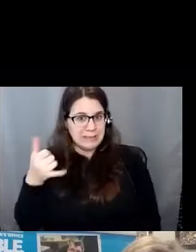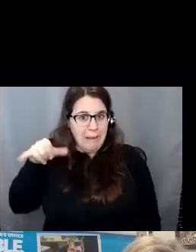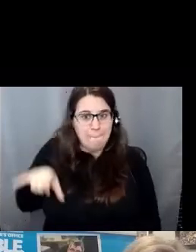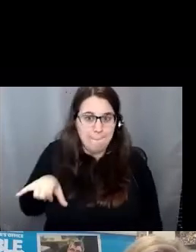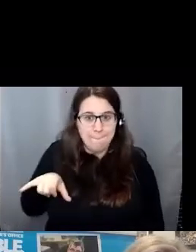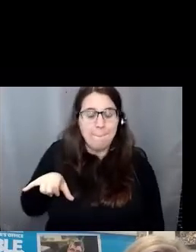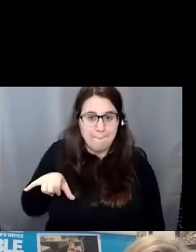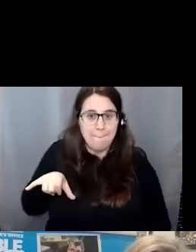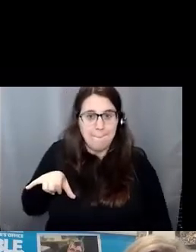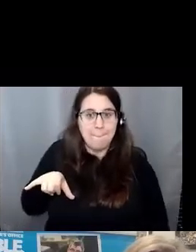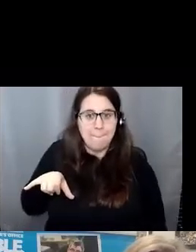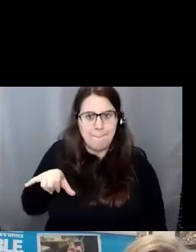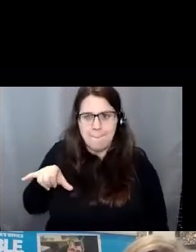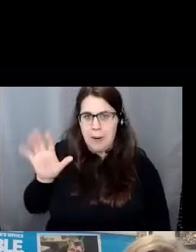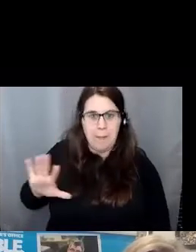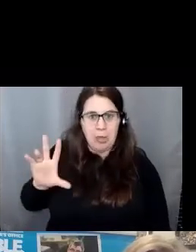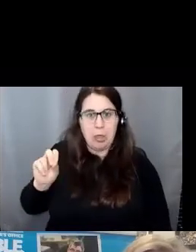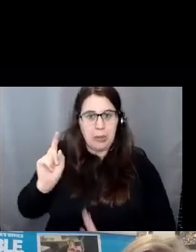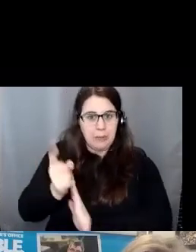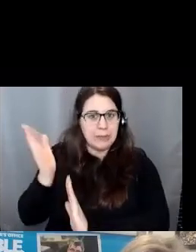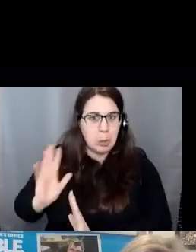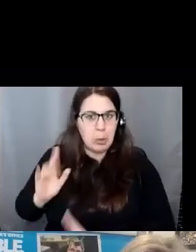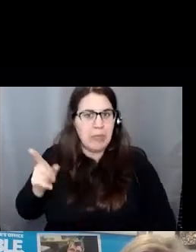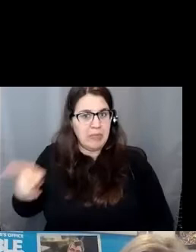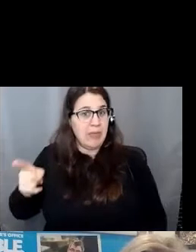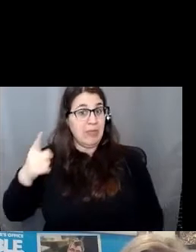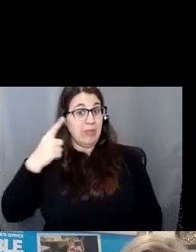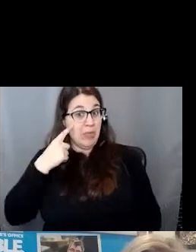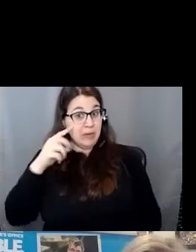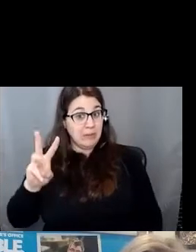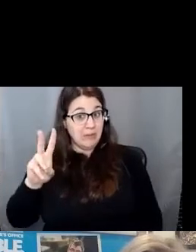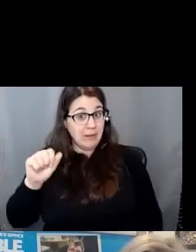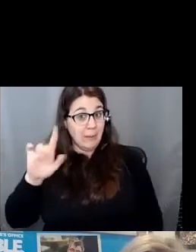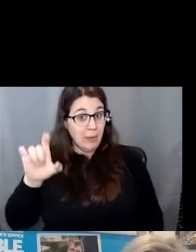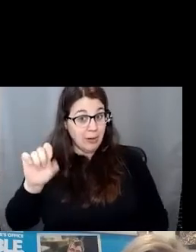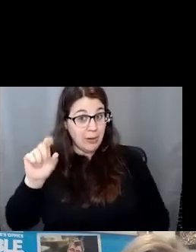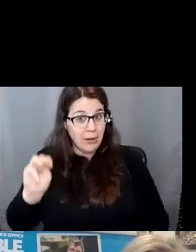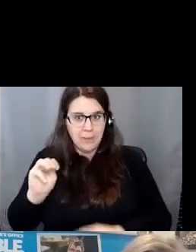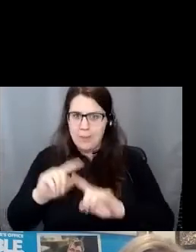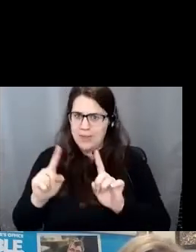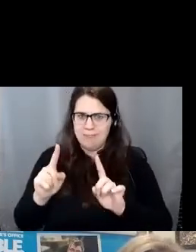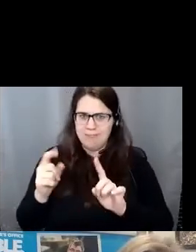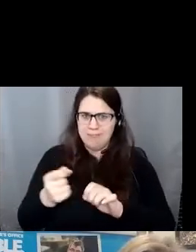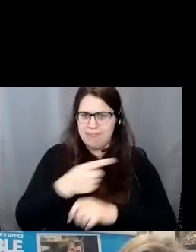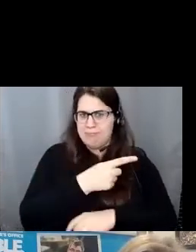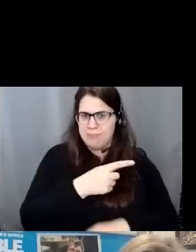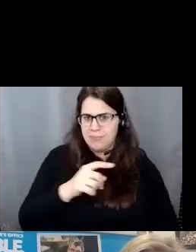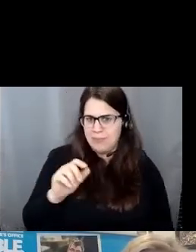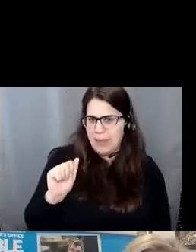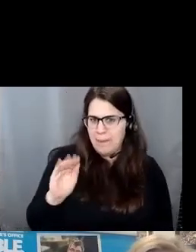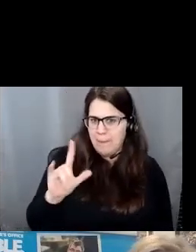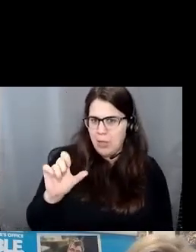someone 30 minutes ago who actually thought they were at WVABLE.com, but somehow they landed at a site called Able